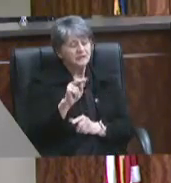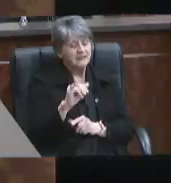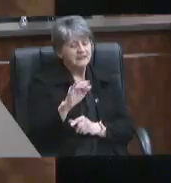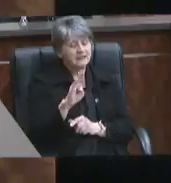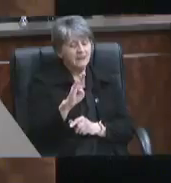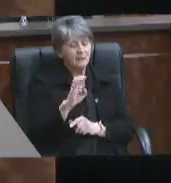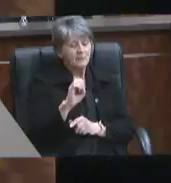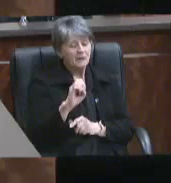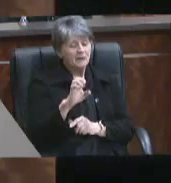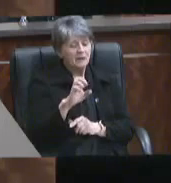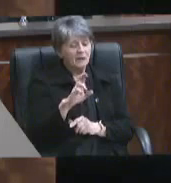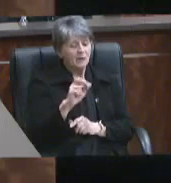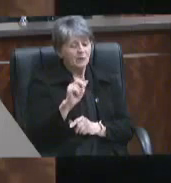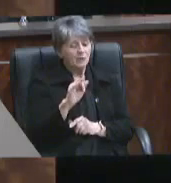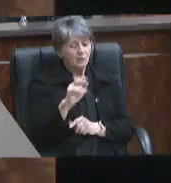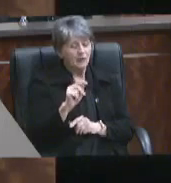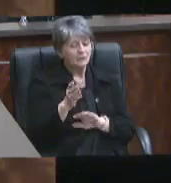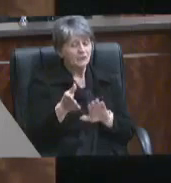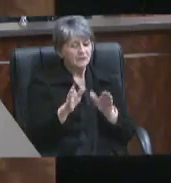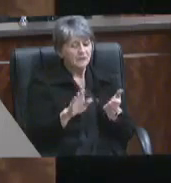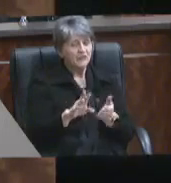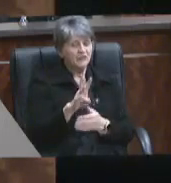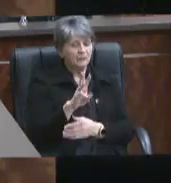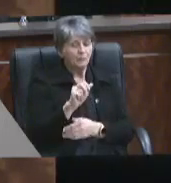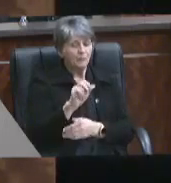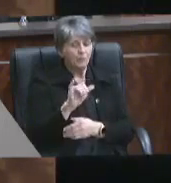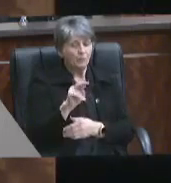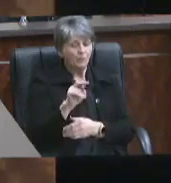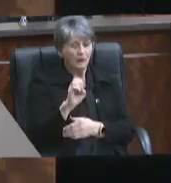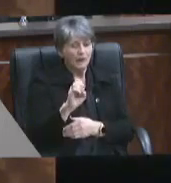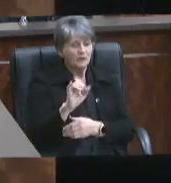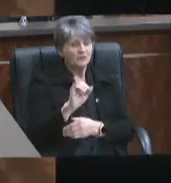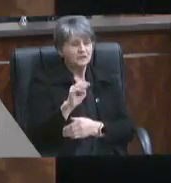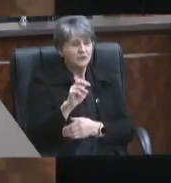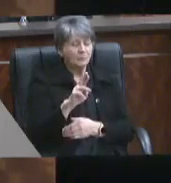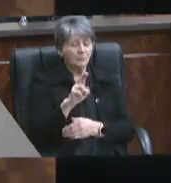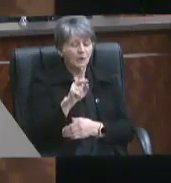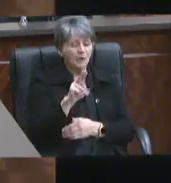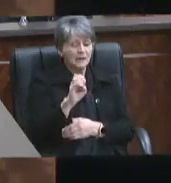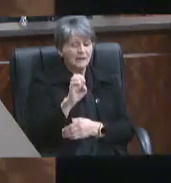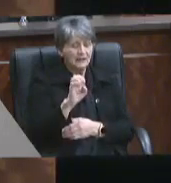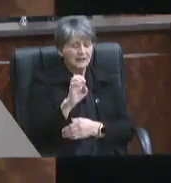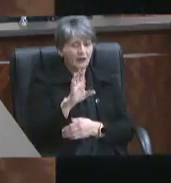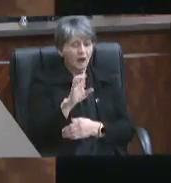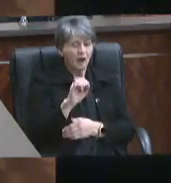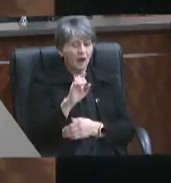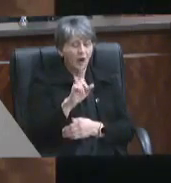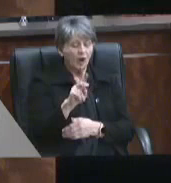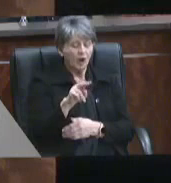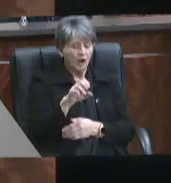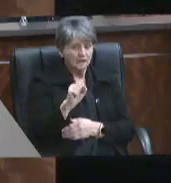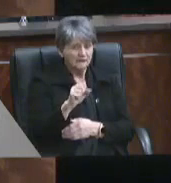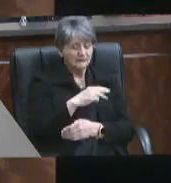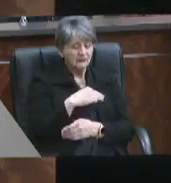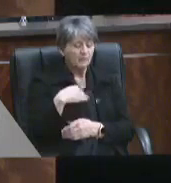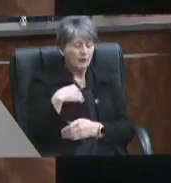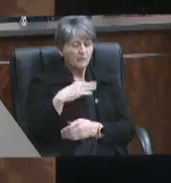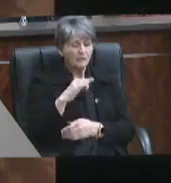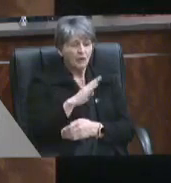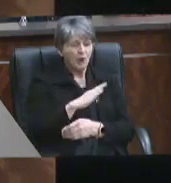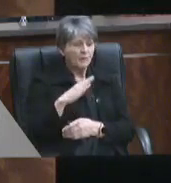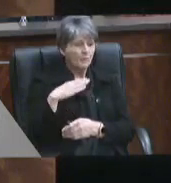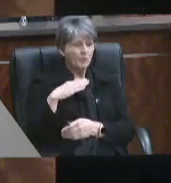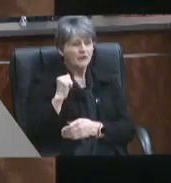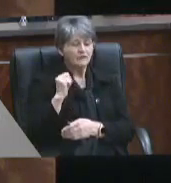on the passing of Wayne B. Craft. Also to Marlene Collins, who's a a member of our Board of Appeals, and Jimmy